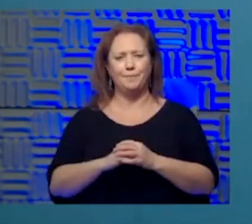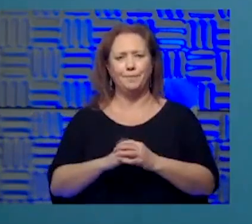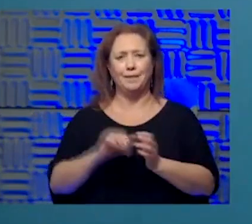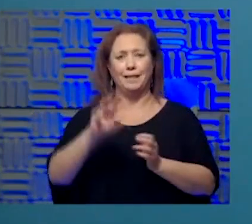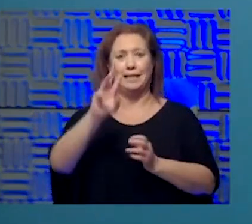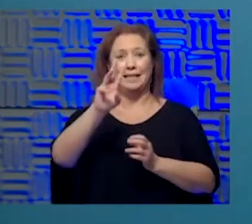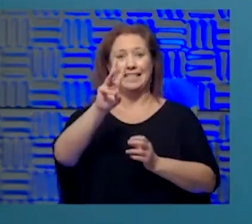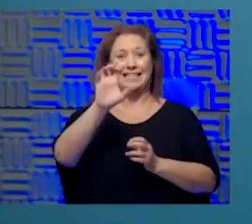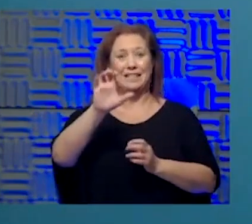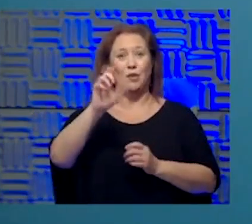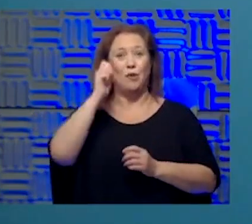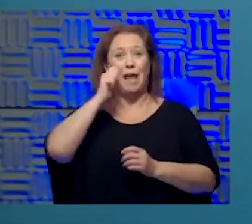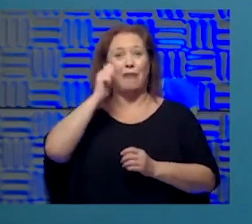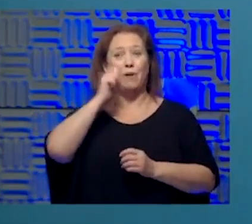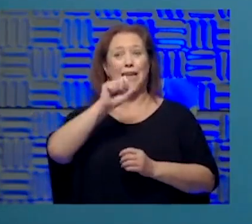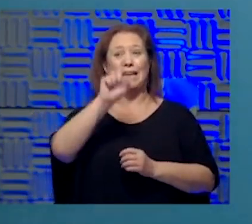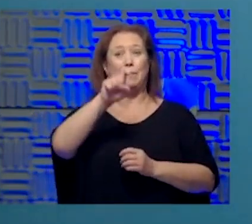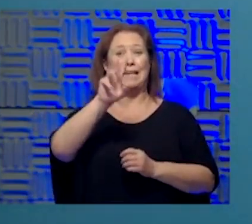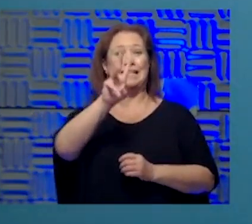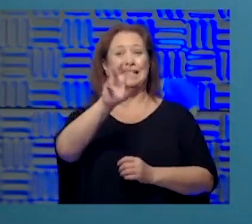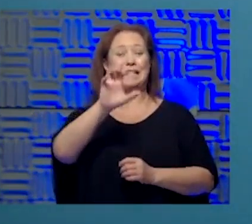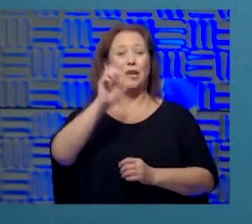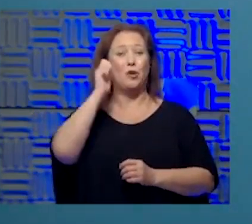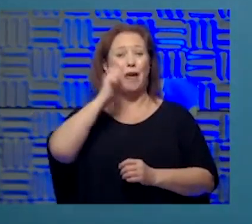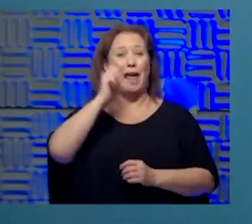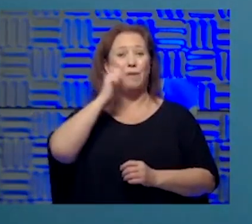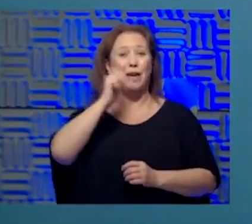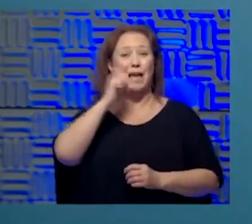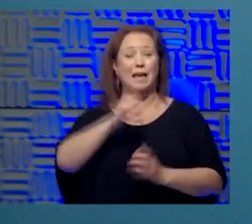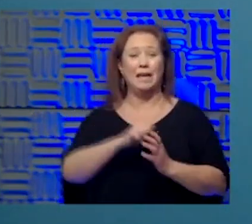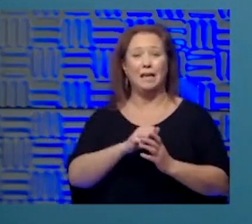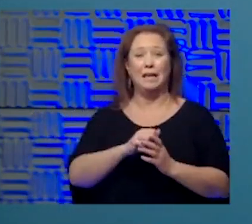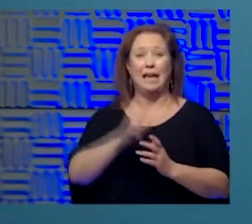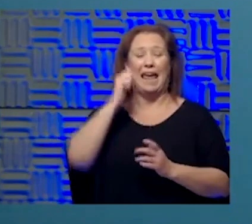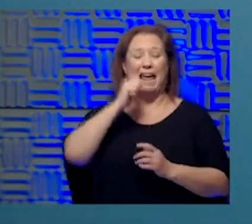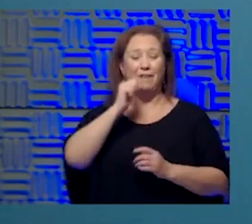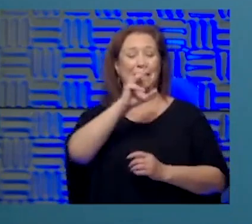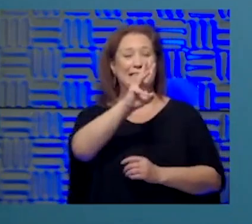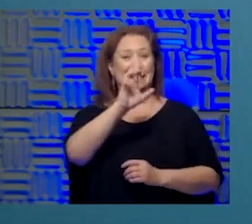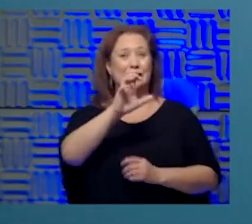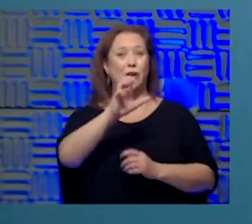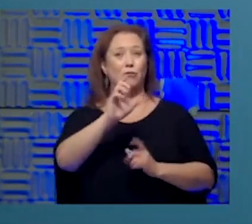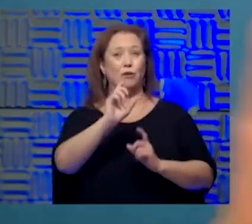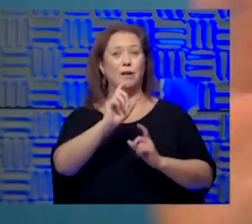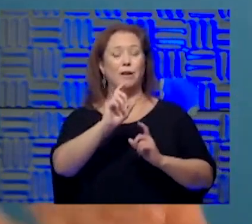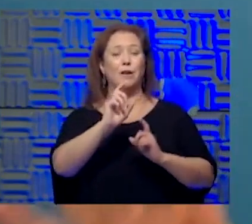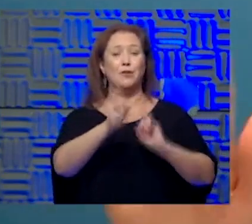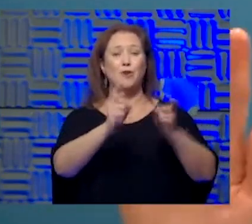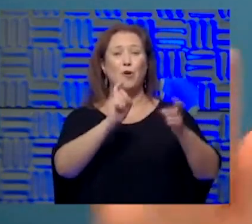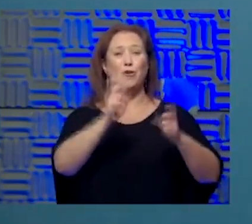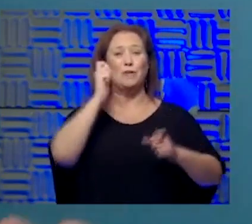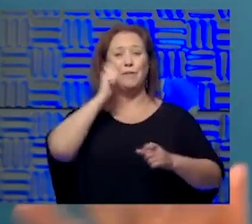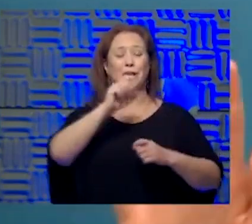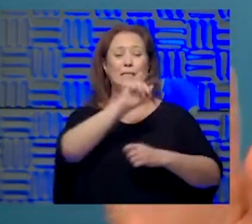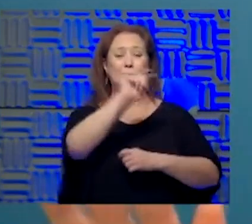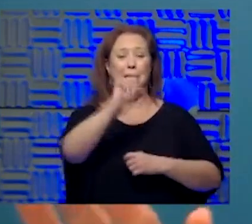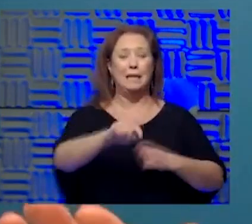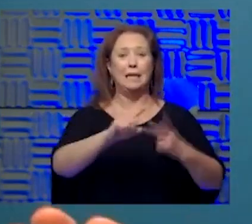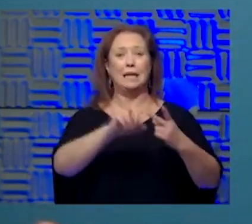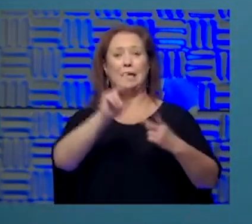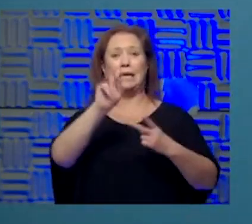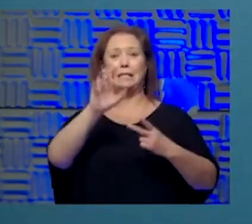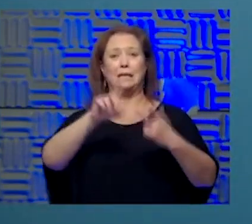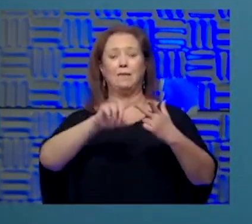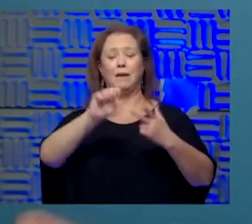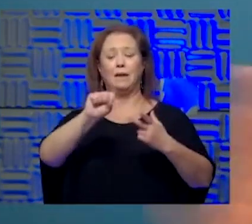600 every day. That's wow. what we need. So had daily we need 600 units collected across Topeka, Kansas City, and